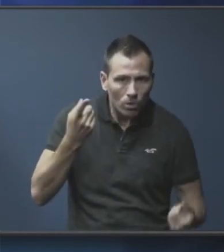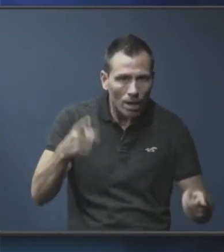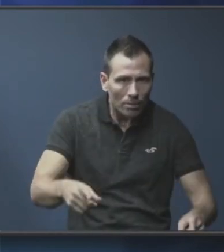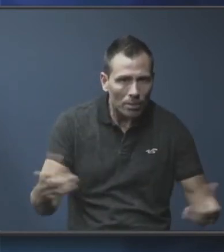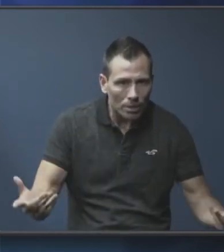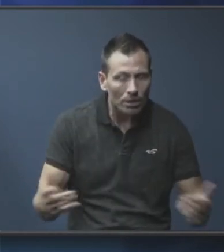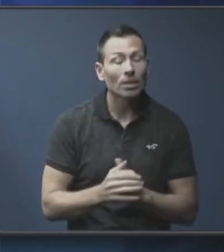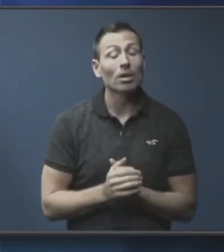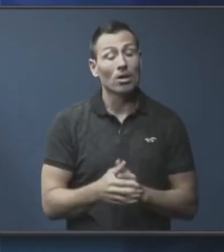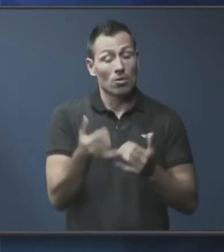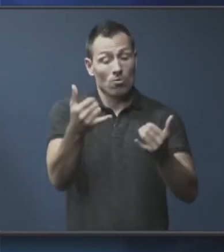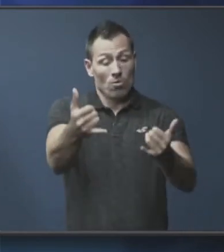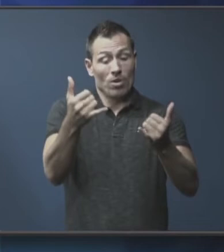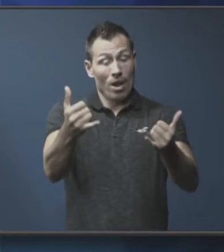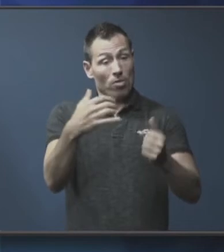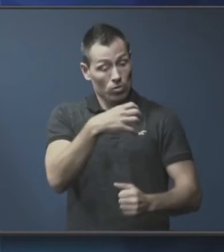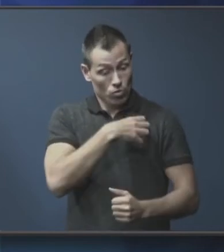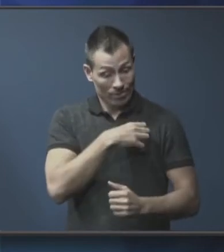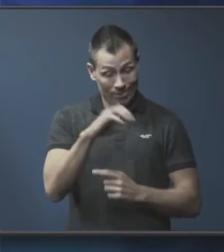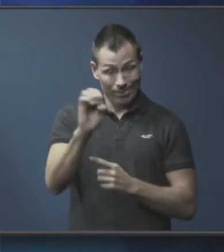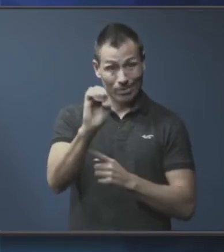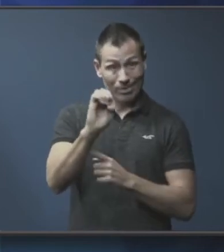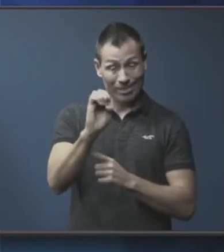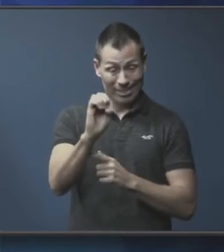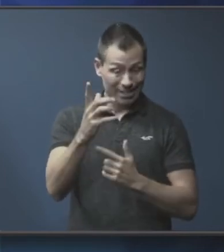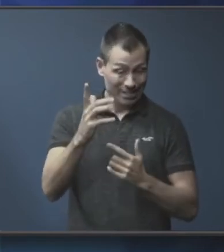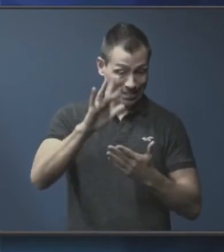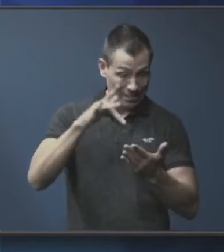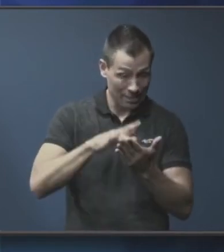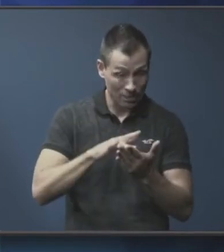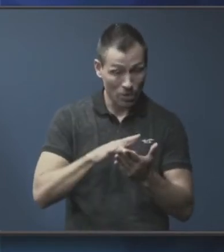Emergency Operations Center has been activated to level 2.